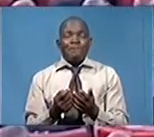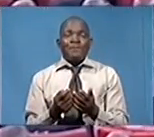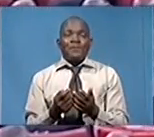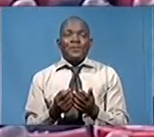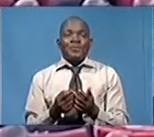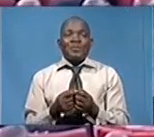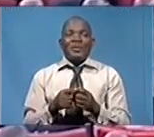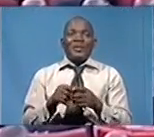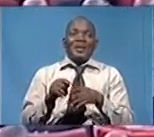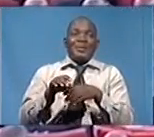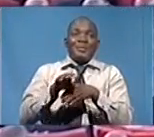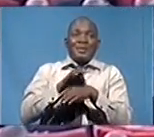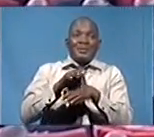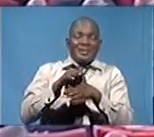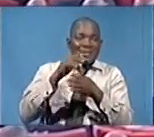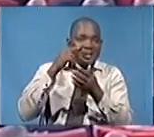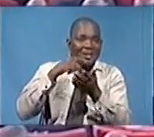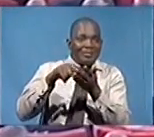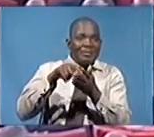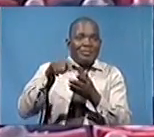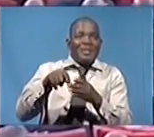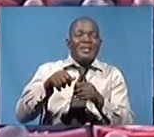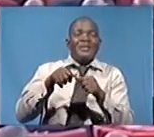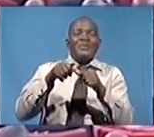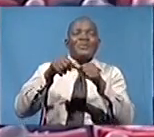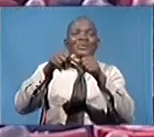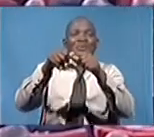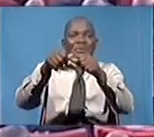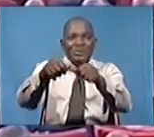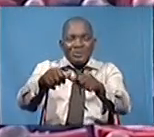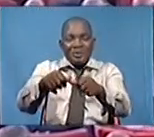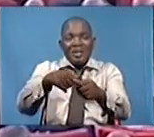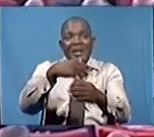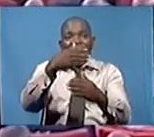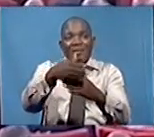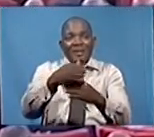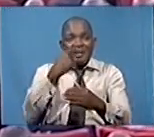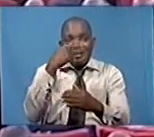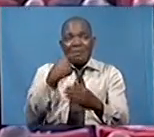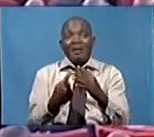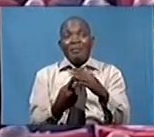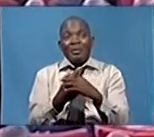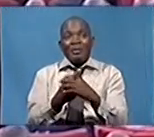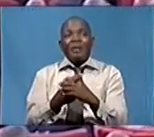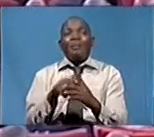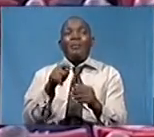the biometric identification should continue after the facial identification,